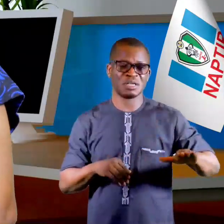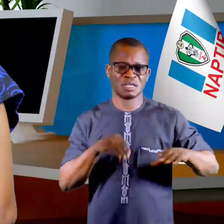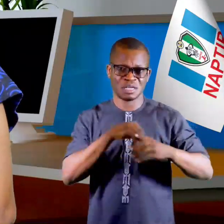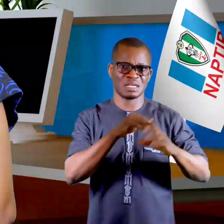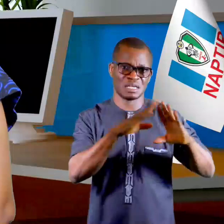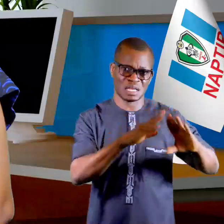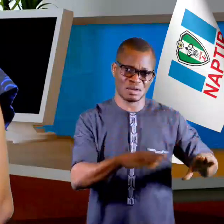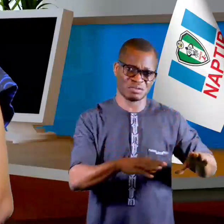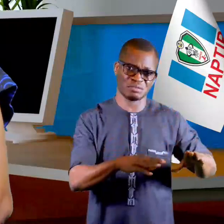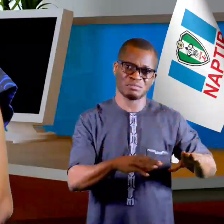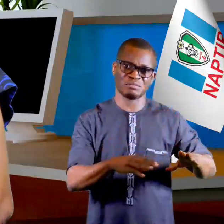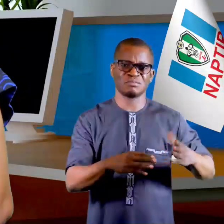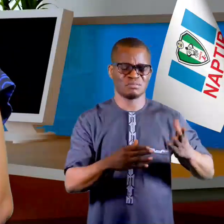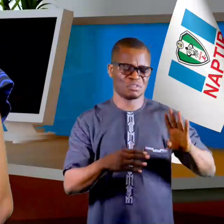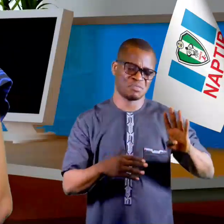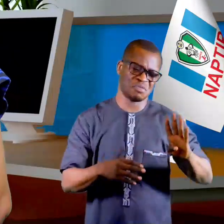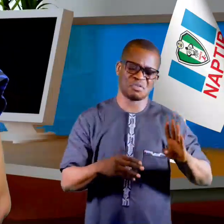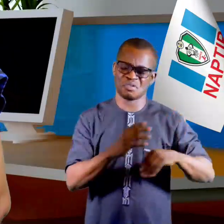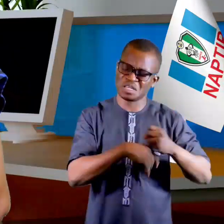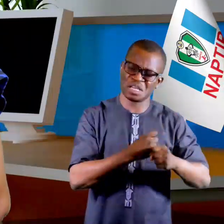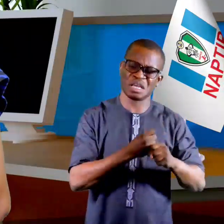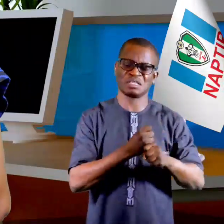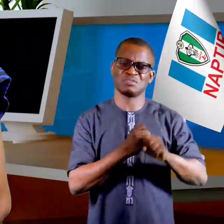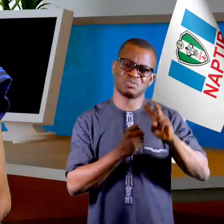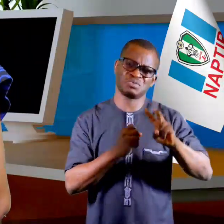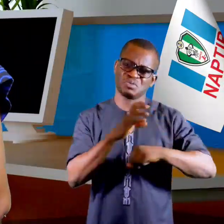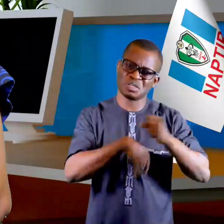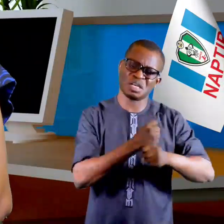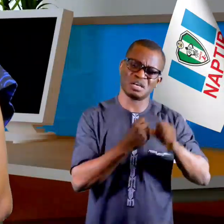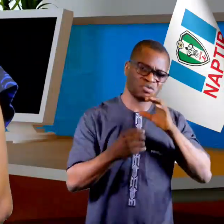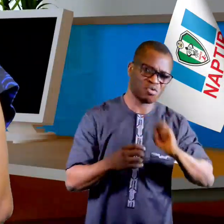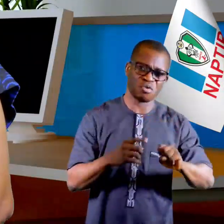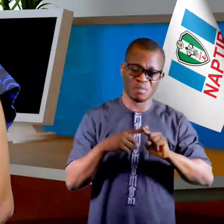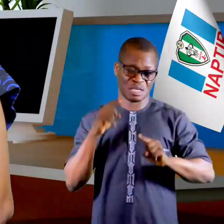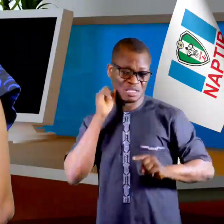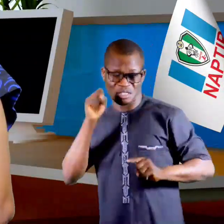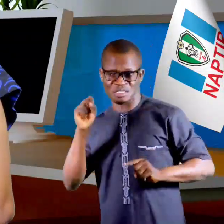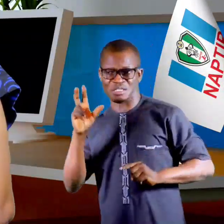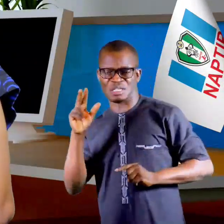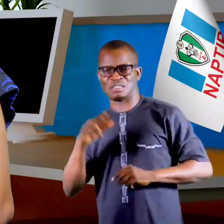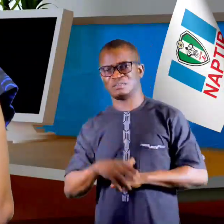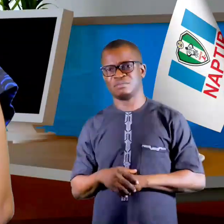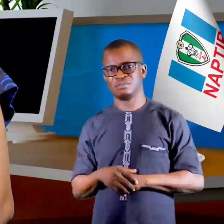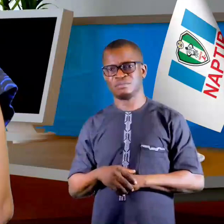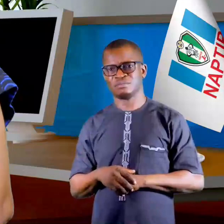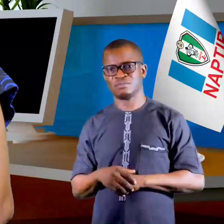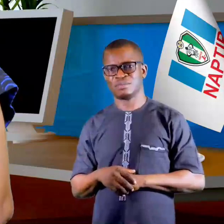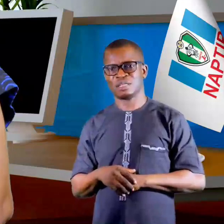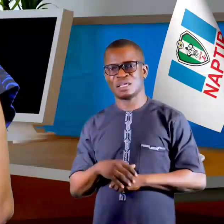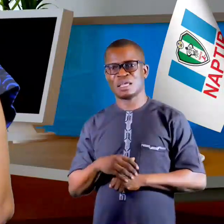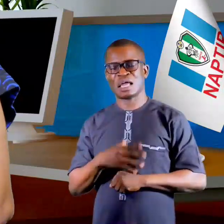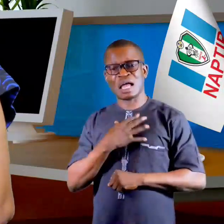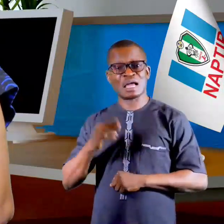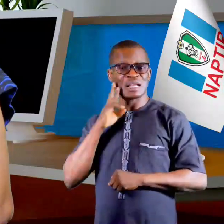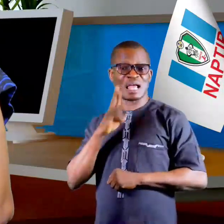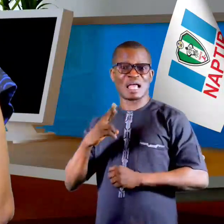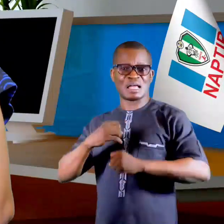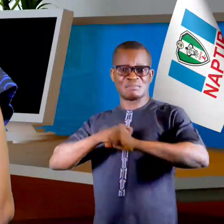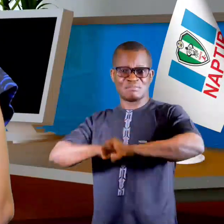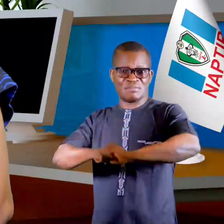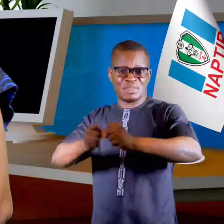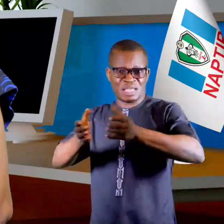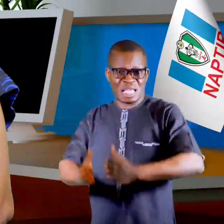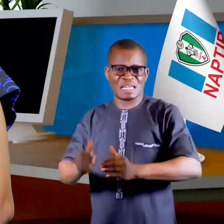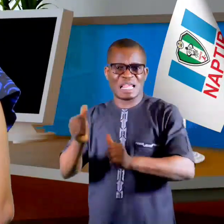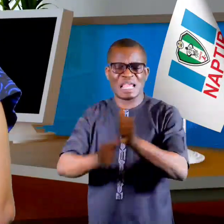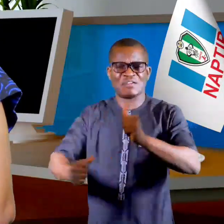13, but there are other children in the house, 4 years and 2 years old. And the guardian on a daily basis abuses